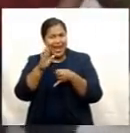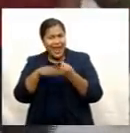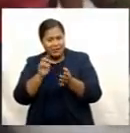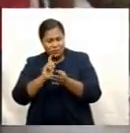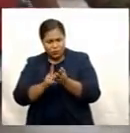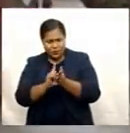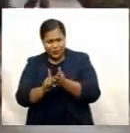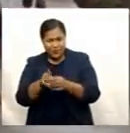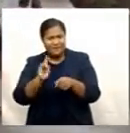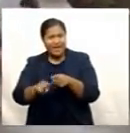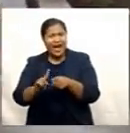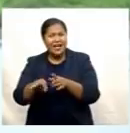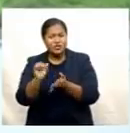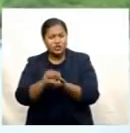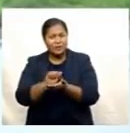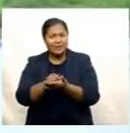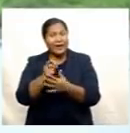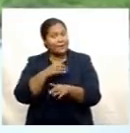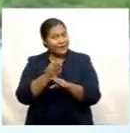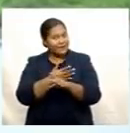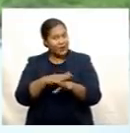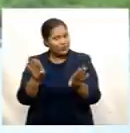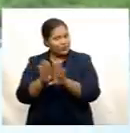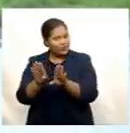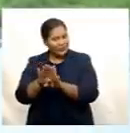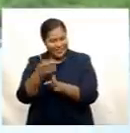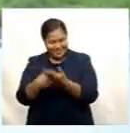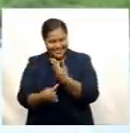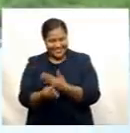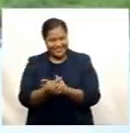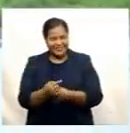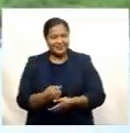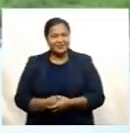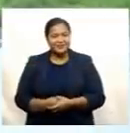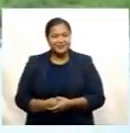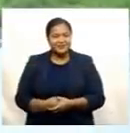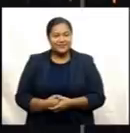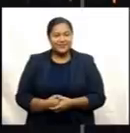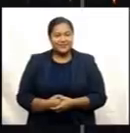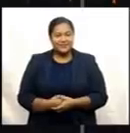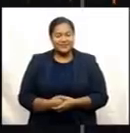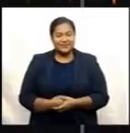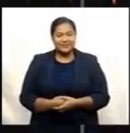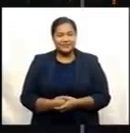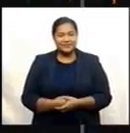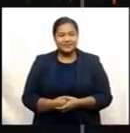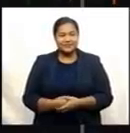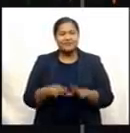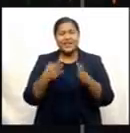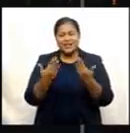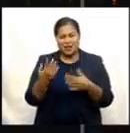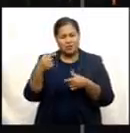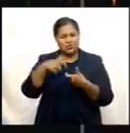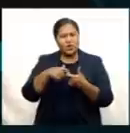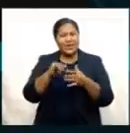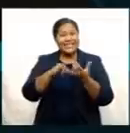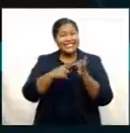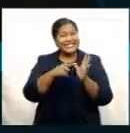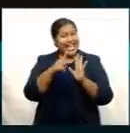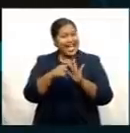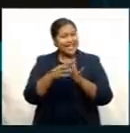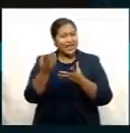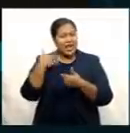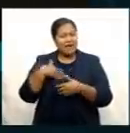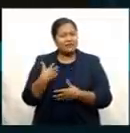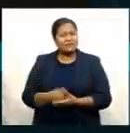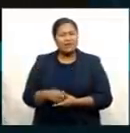before movement restrictions kicked in. Sanyani Mboila, FBC News. And we now join Sanyani live. Sanyani,